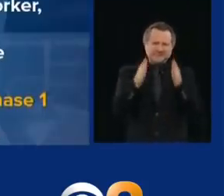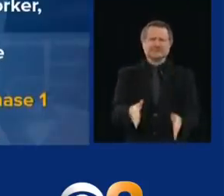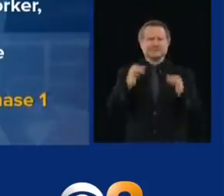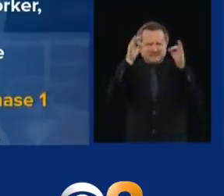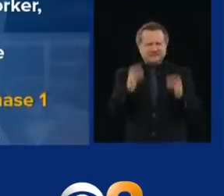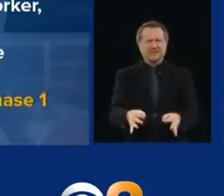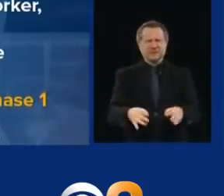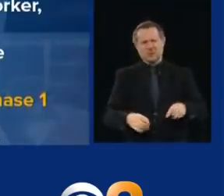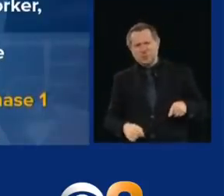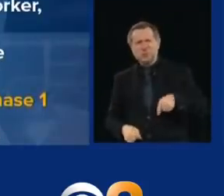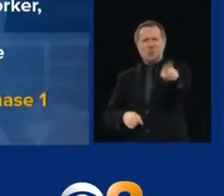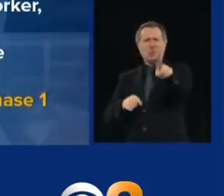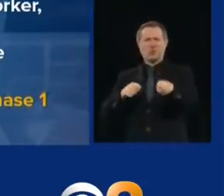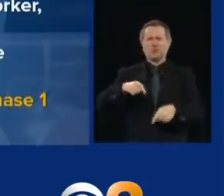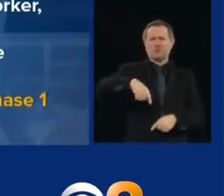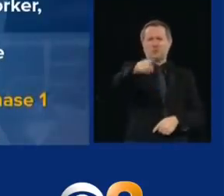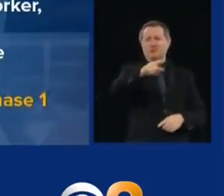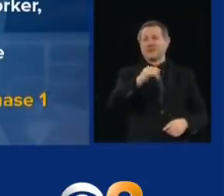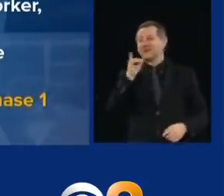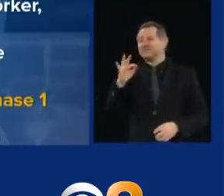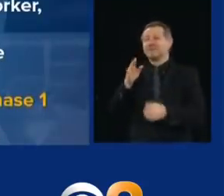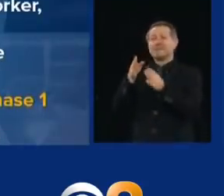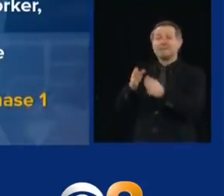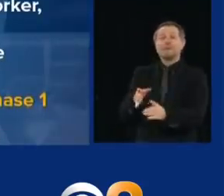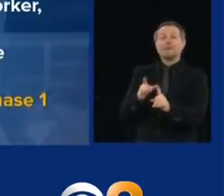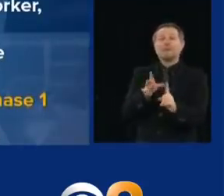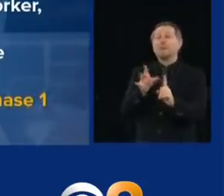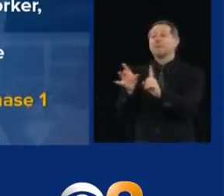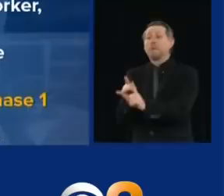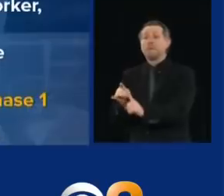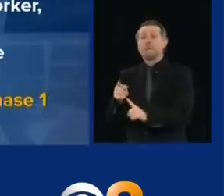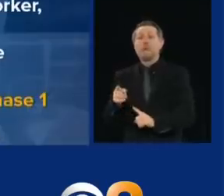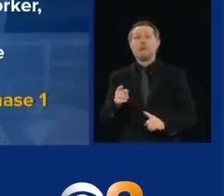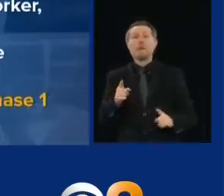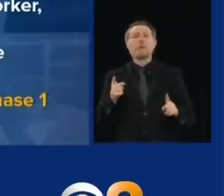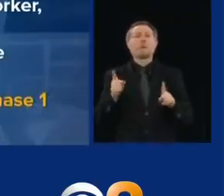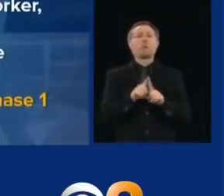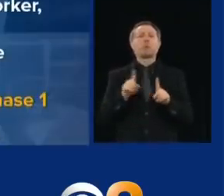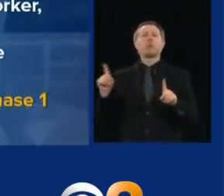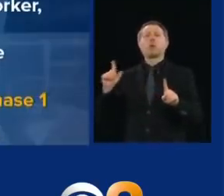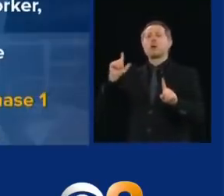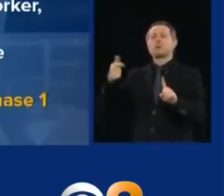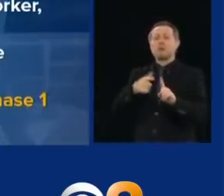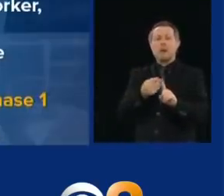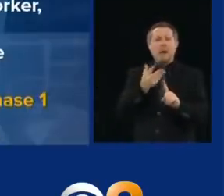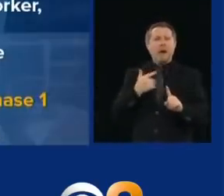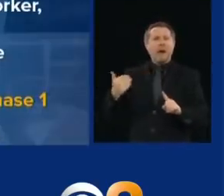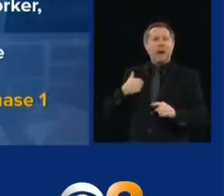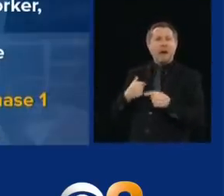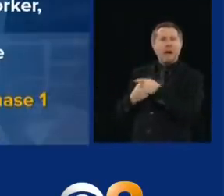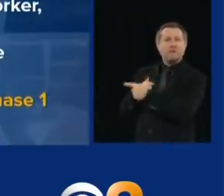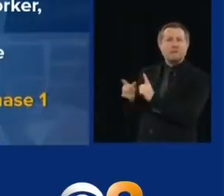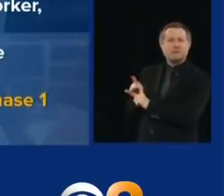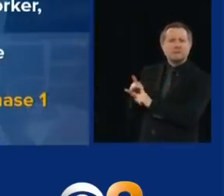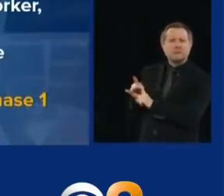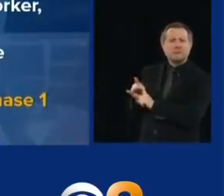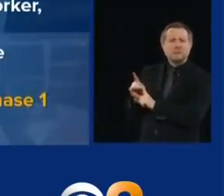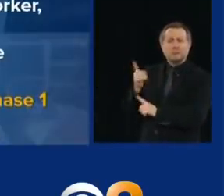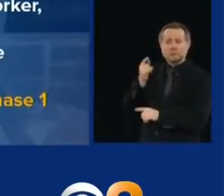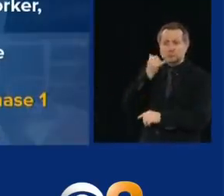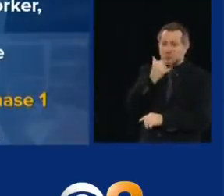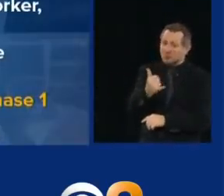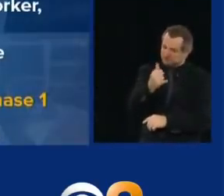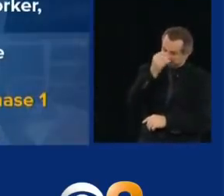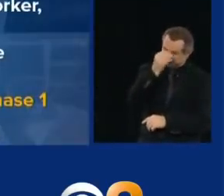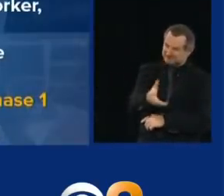who has had contact with a person who you find out had COVID, right? You get that phone call.